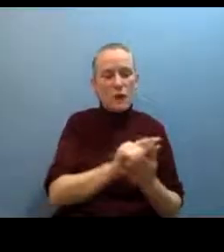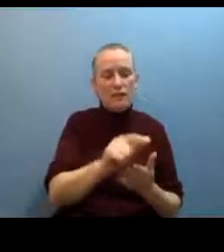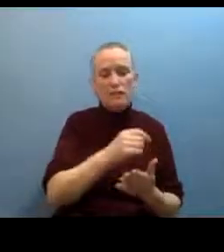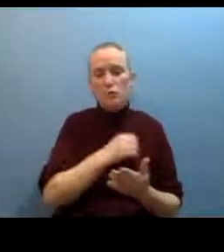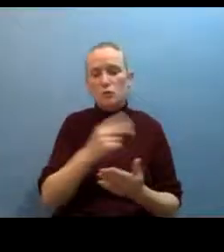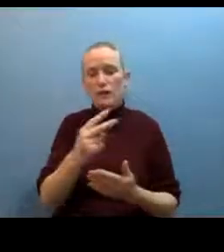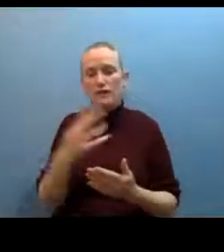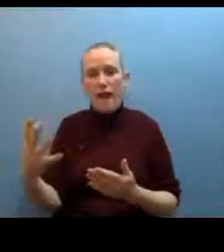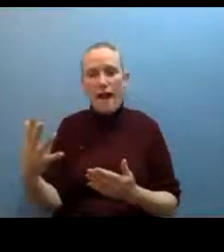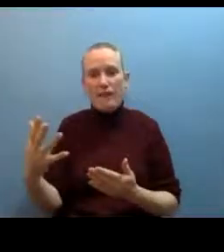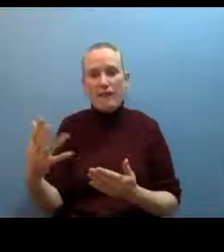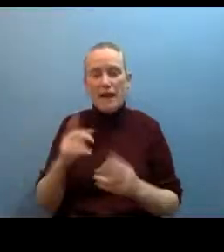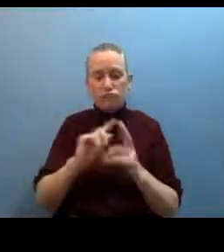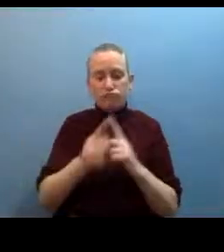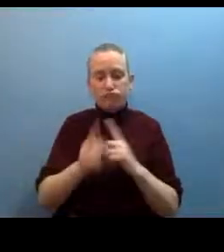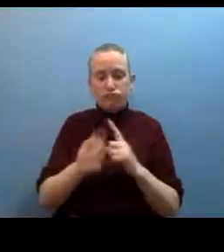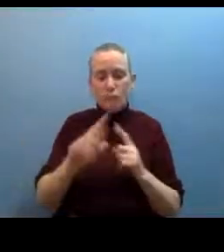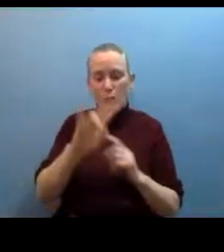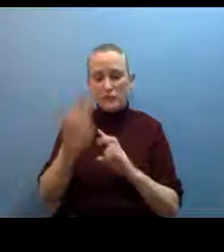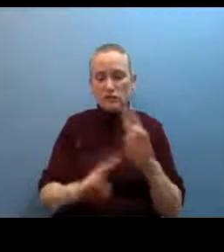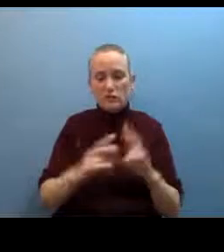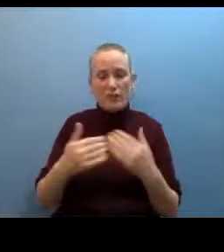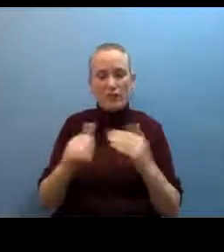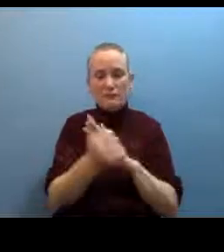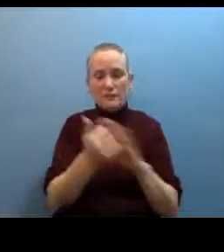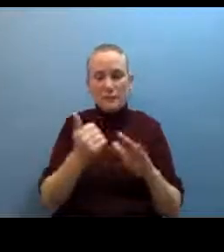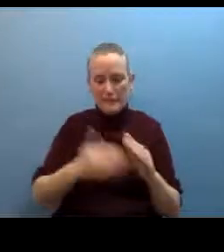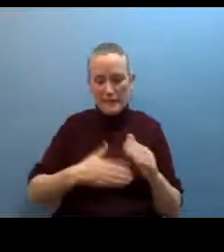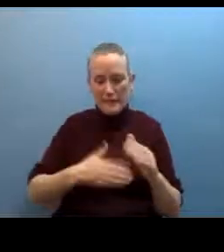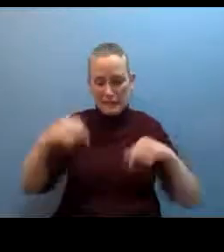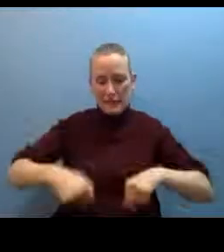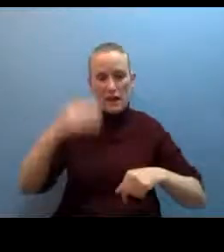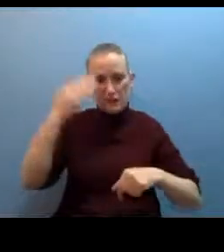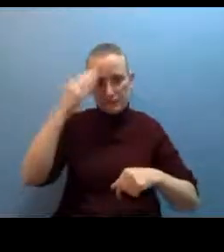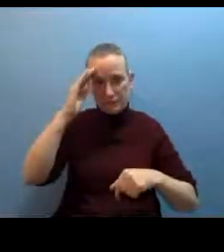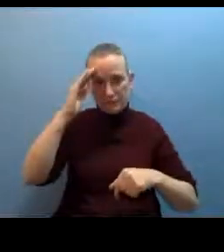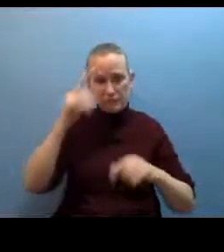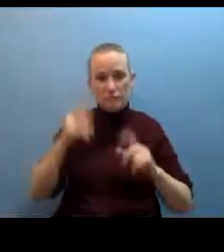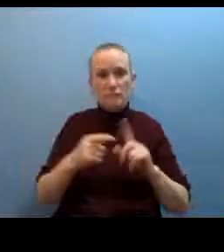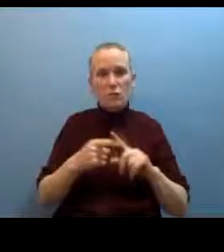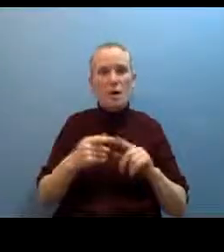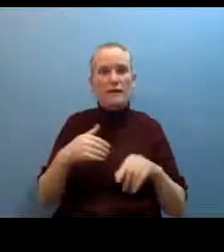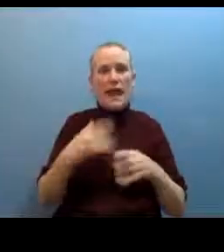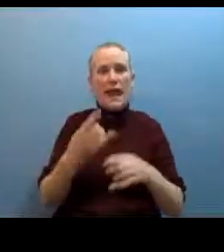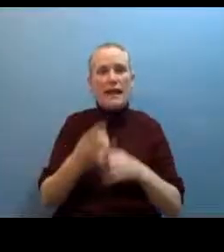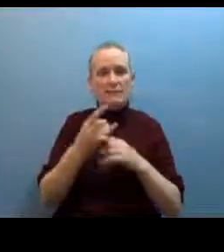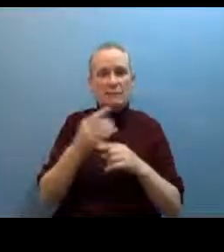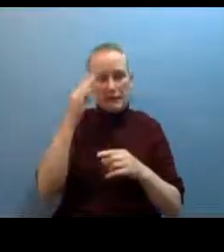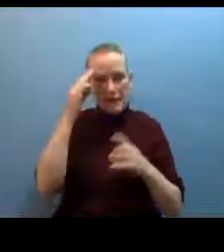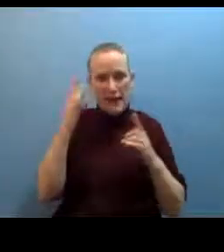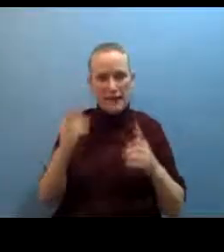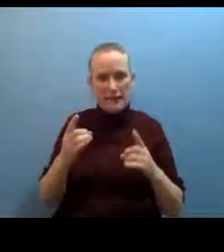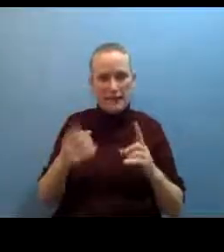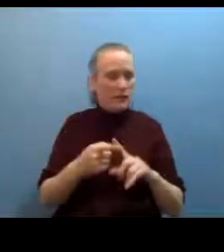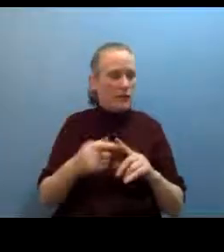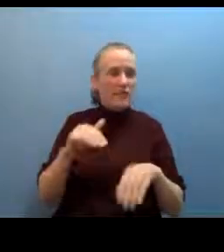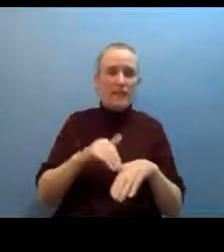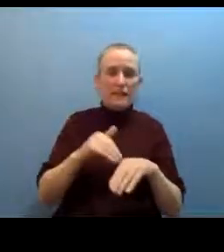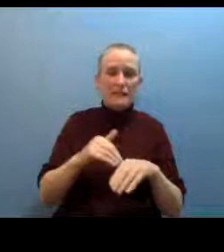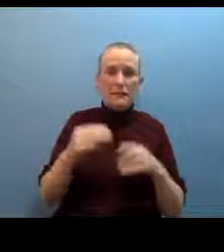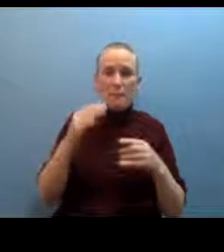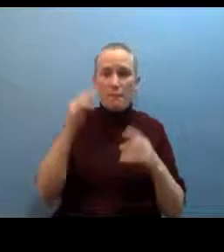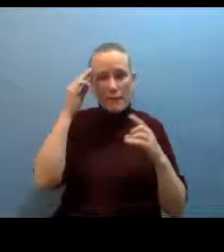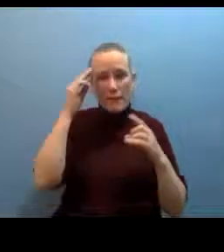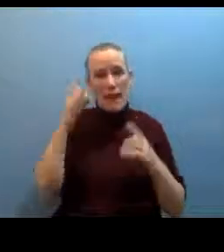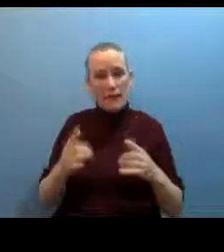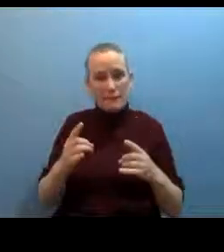questions about what their experience was like living in Ireland, what helped their mental health and what hurt their mental health, or some challenges that they